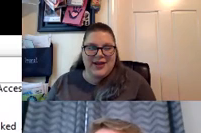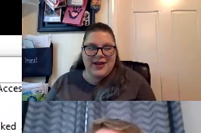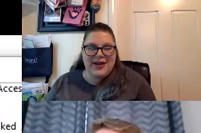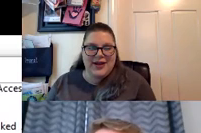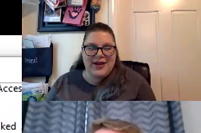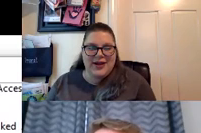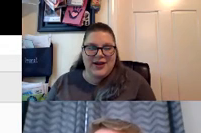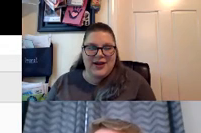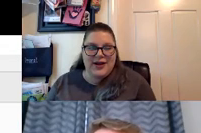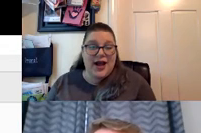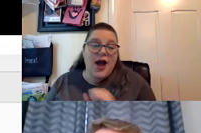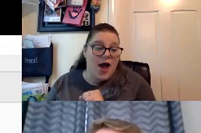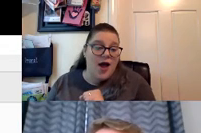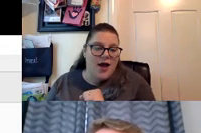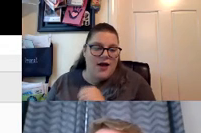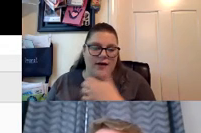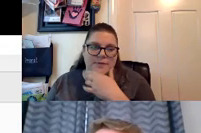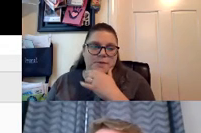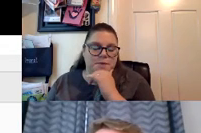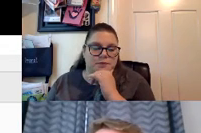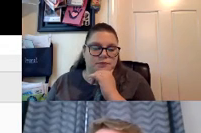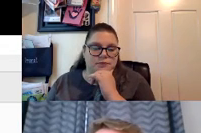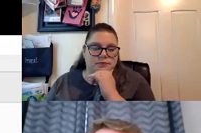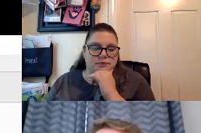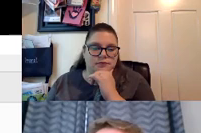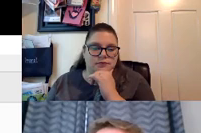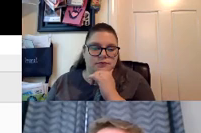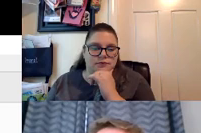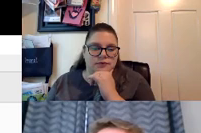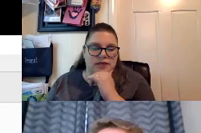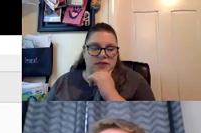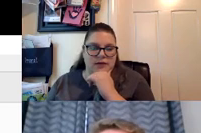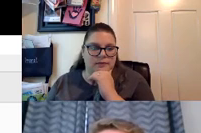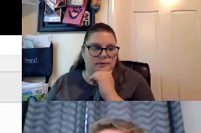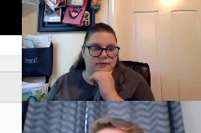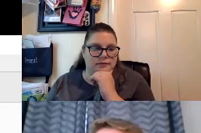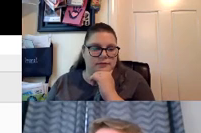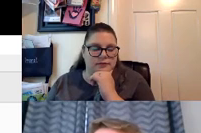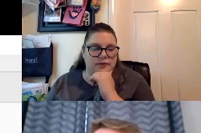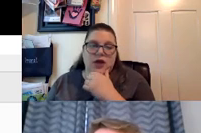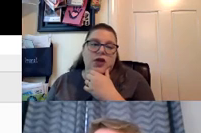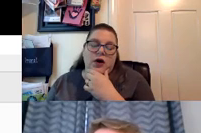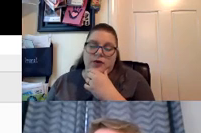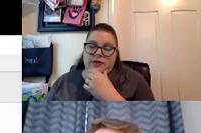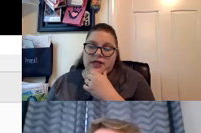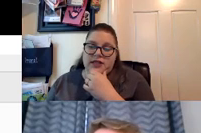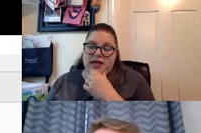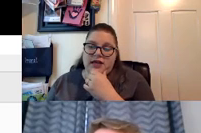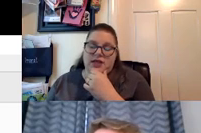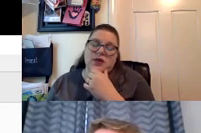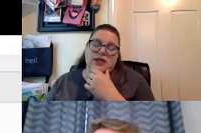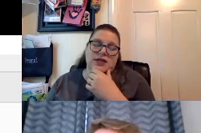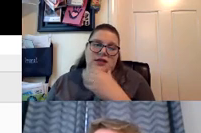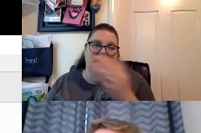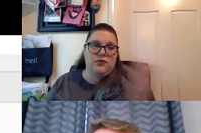Nvda 3/4C accessible Word doc fix -Adobe 1/. Hold on. Okay, go ahead. No, what I was going to say